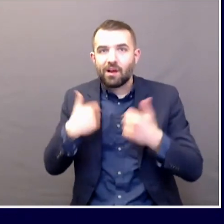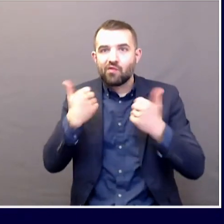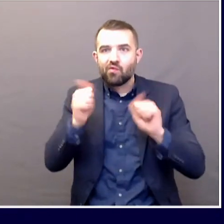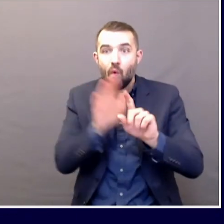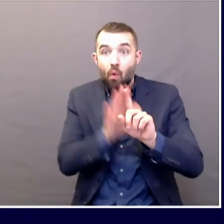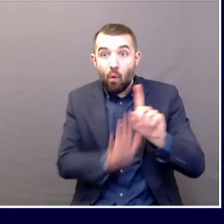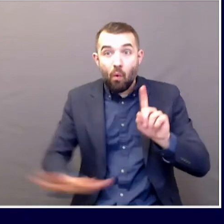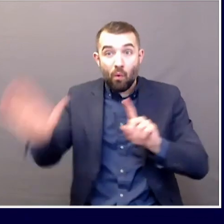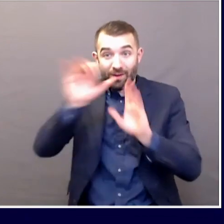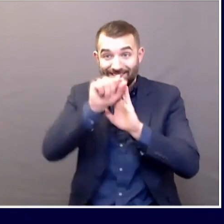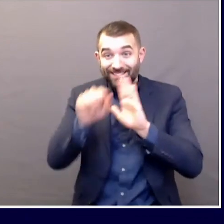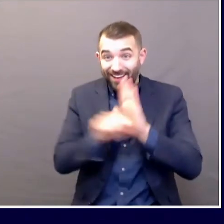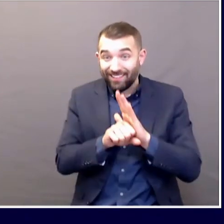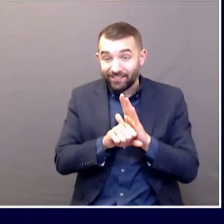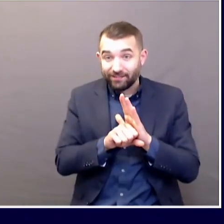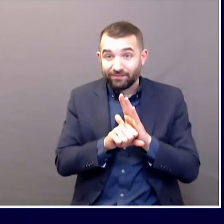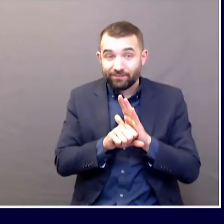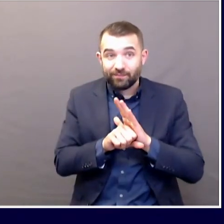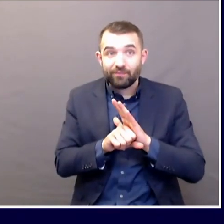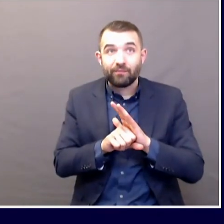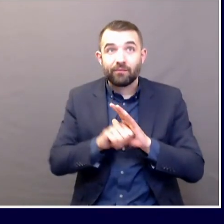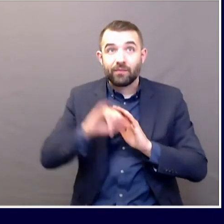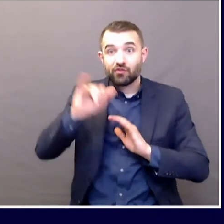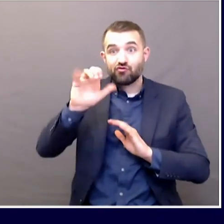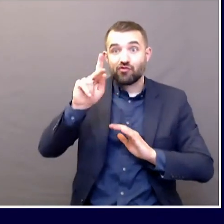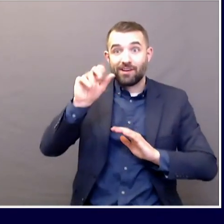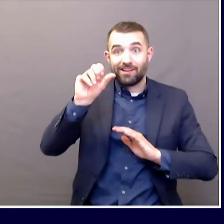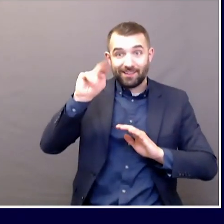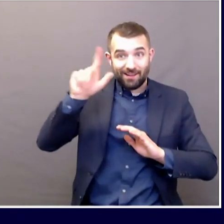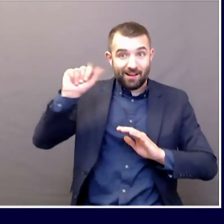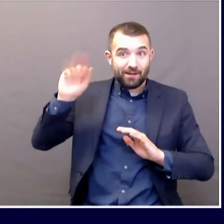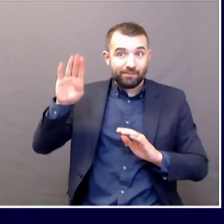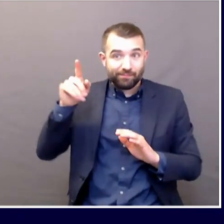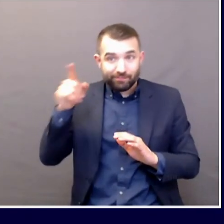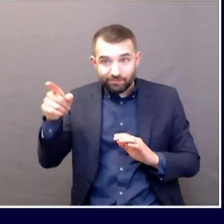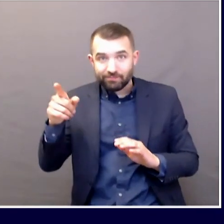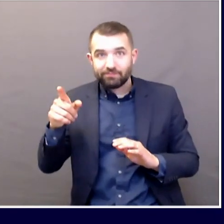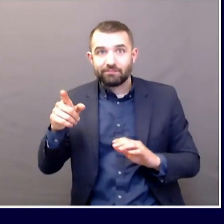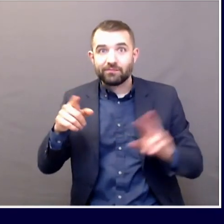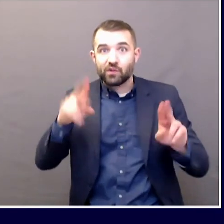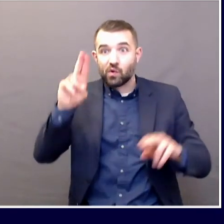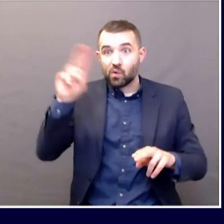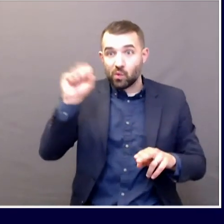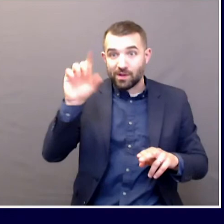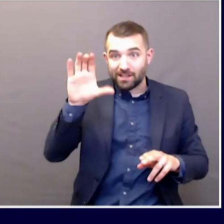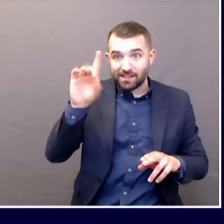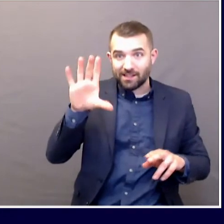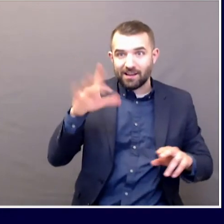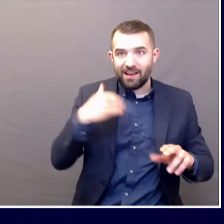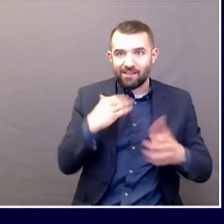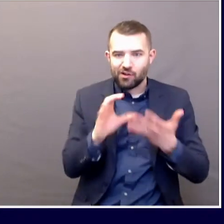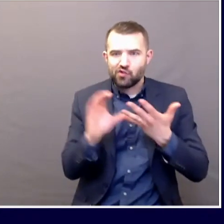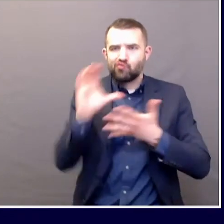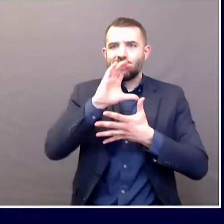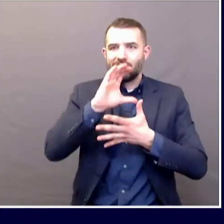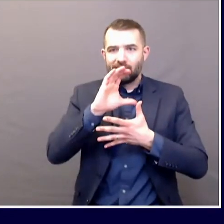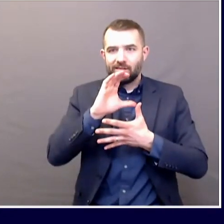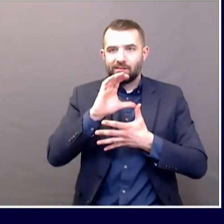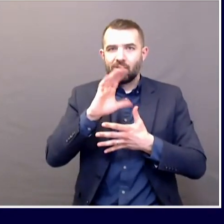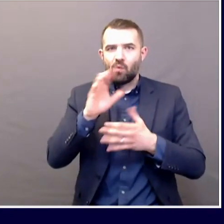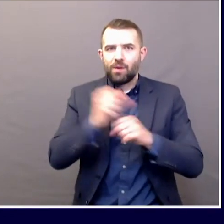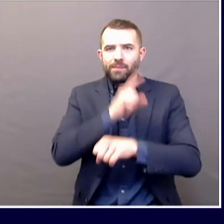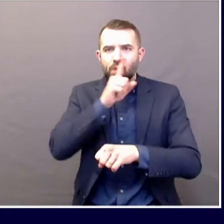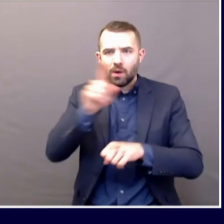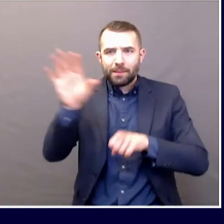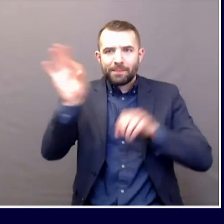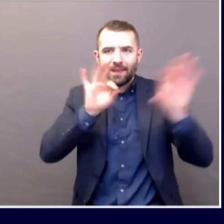US CDC, apply their own criteria to ensure that we're getting an accurate sample from across the state. Okay,